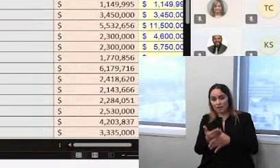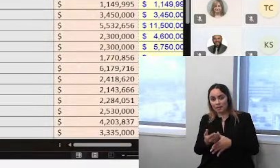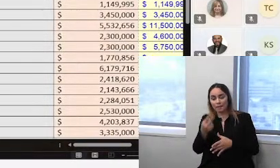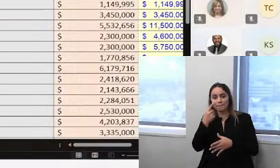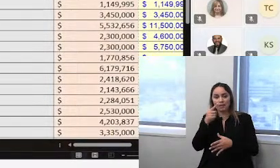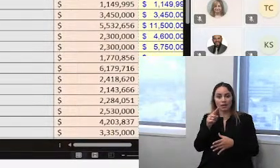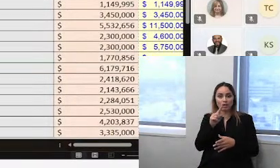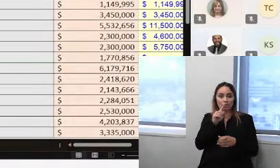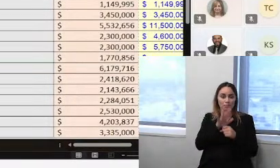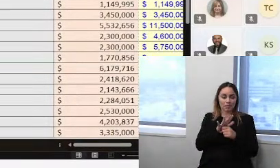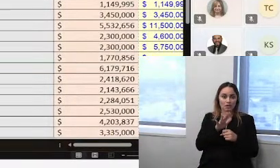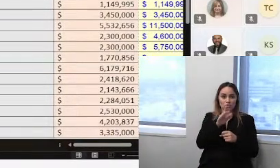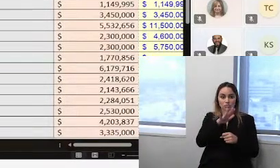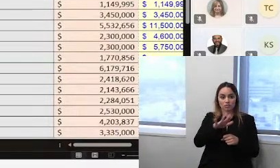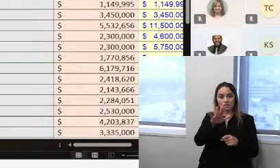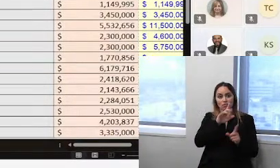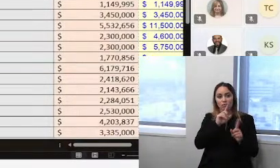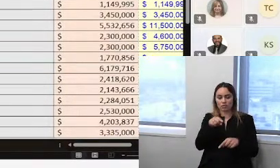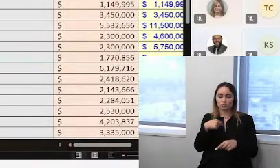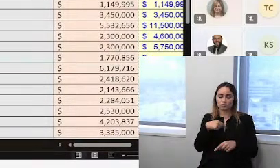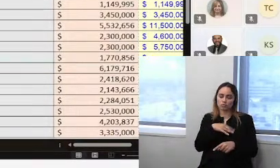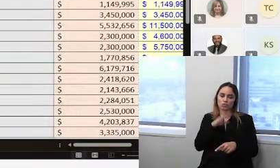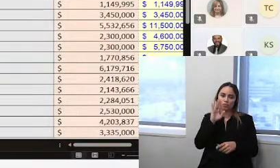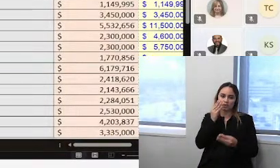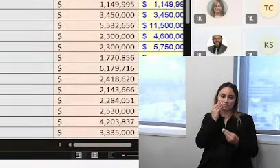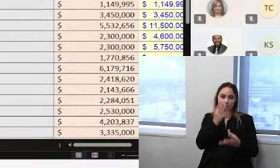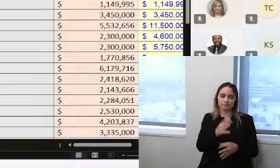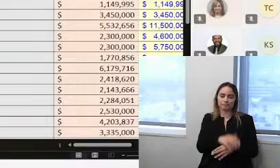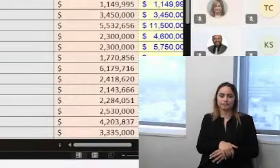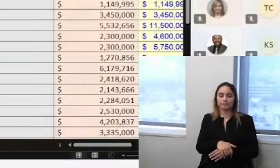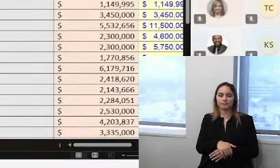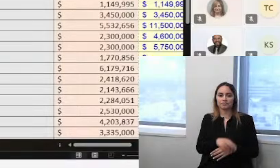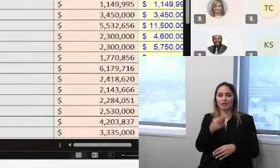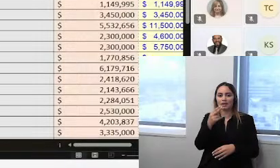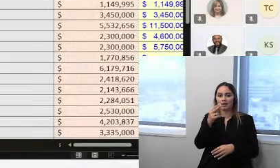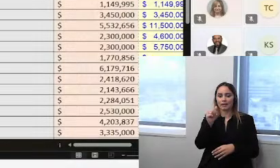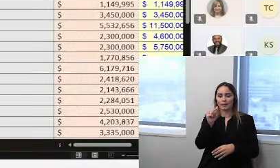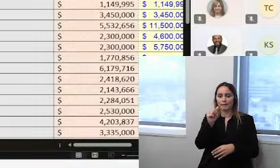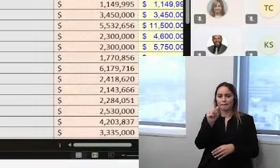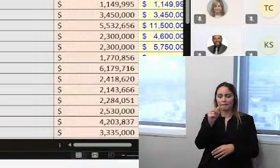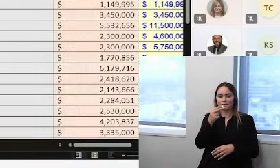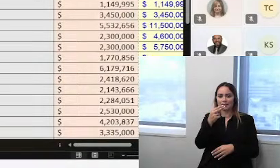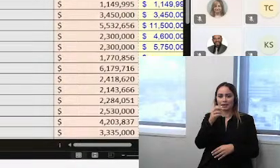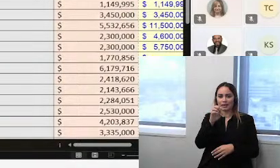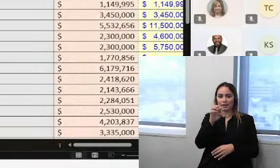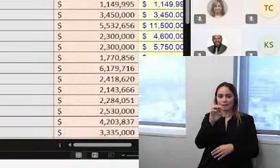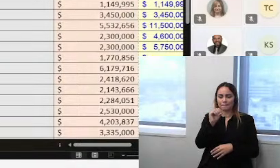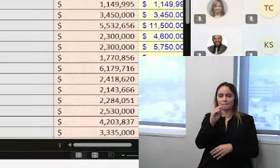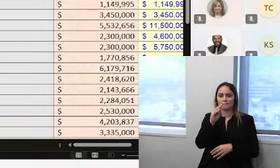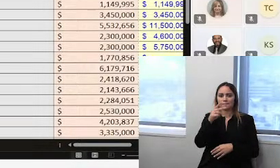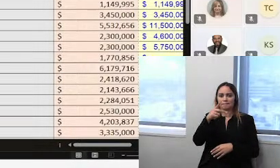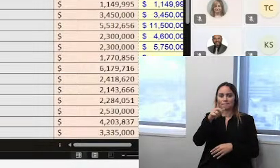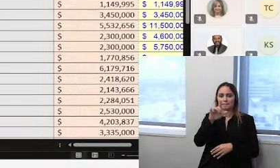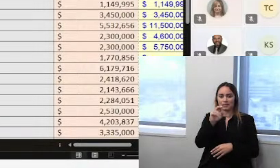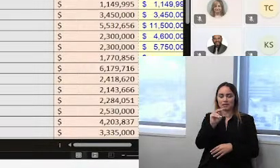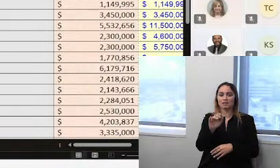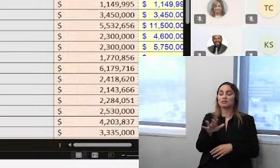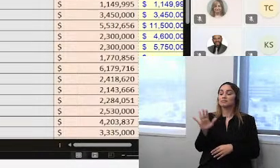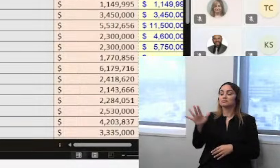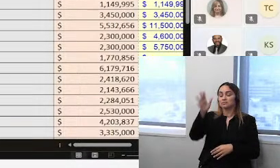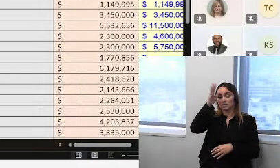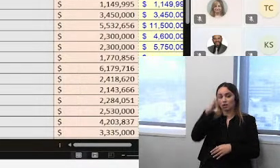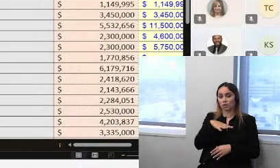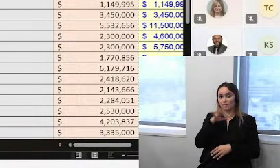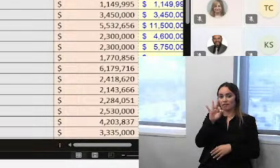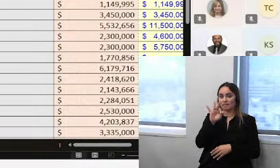I would also like to for Mr. Figueroa to consider in